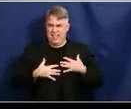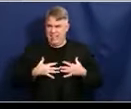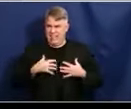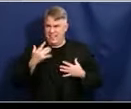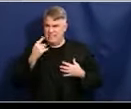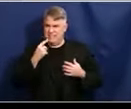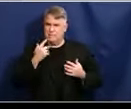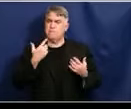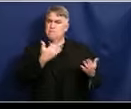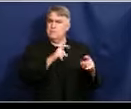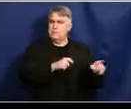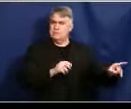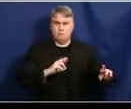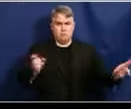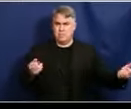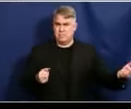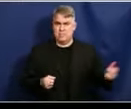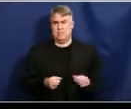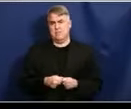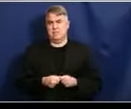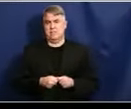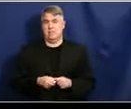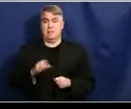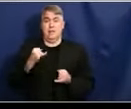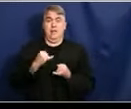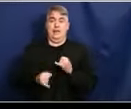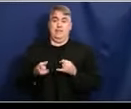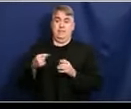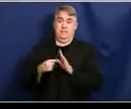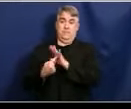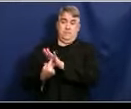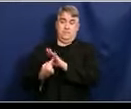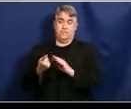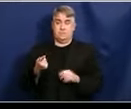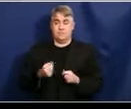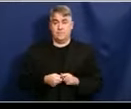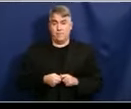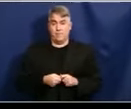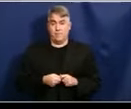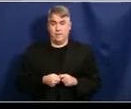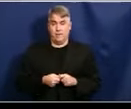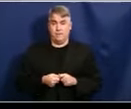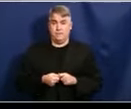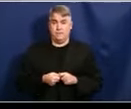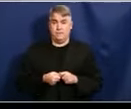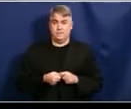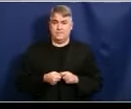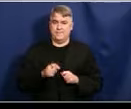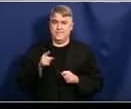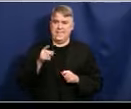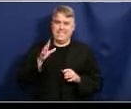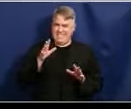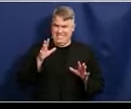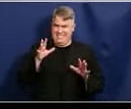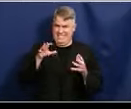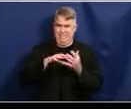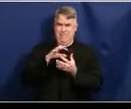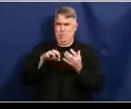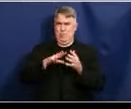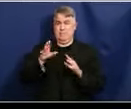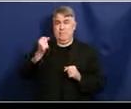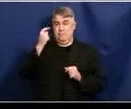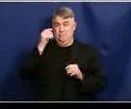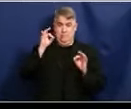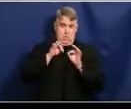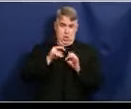demand. And then this last chart here just shows where we are, kind of a complicated chart. But if you just look on the bottom